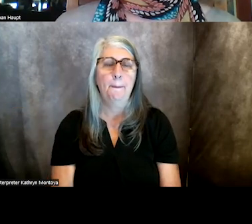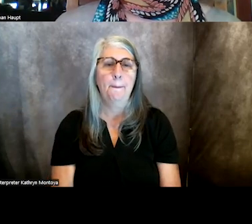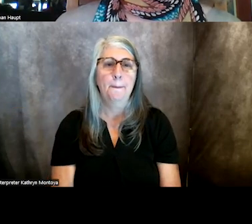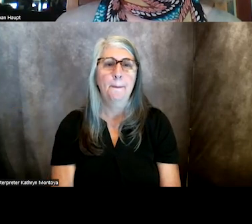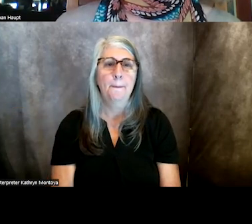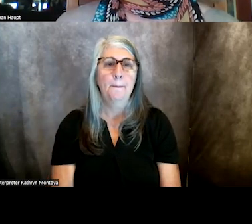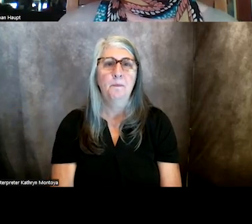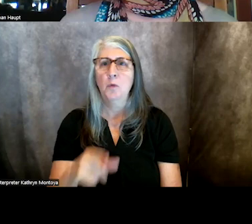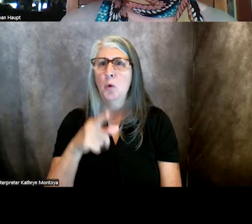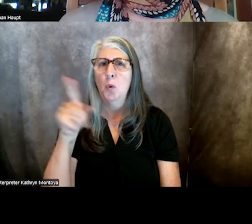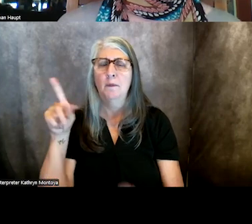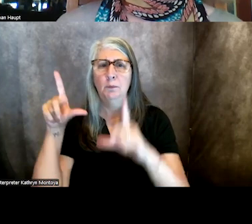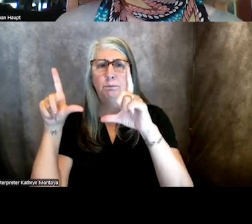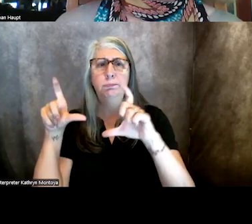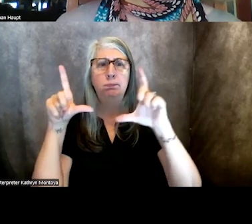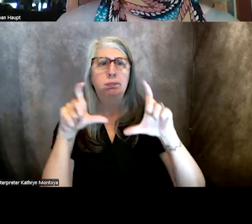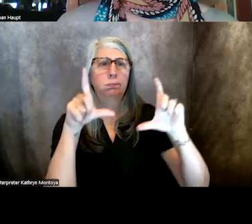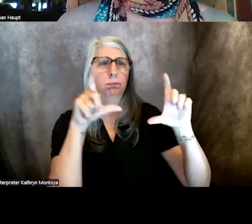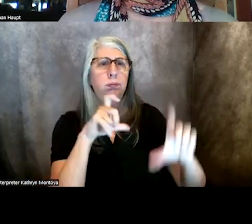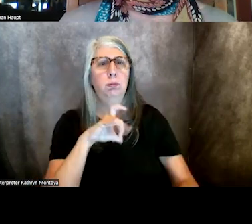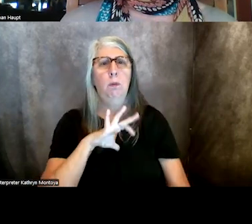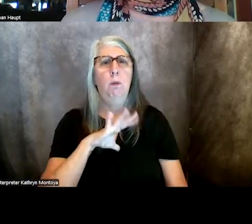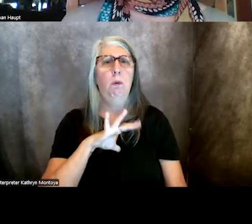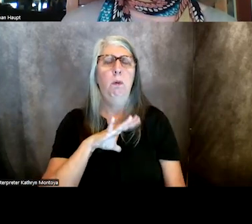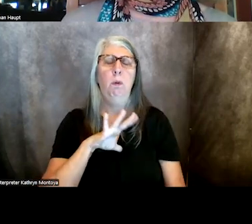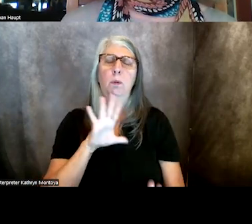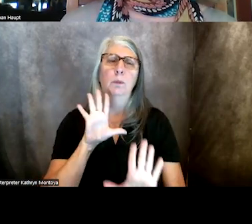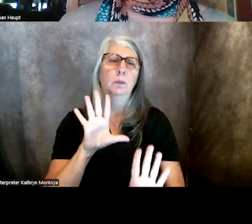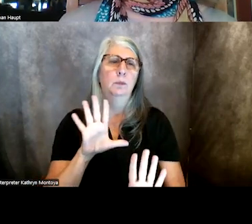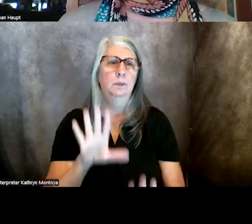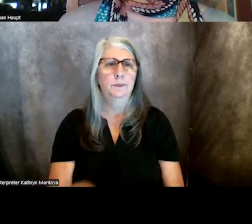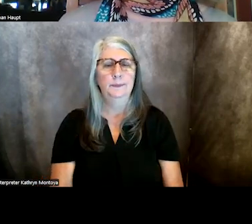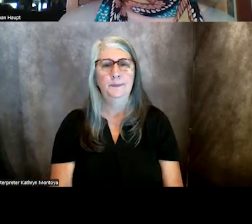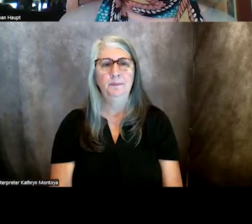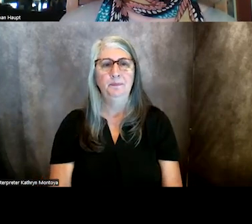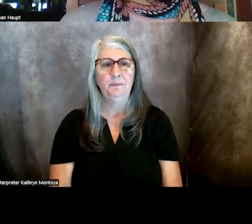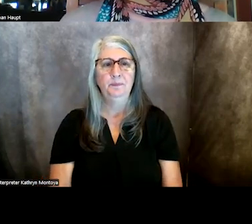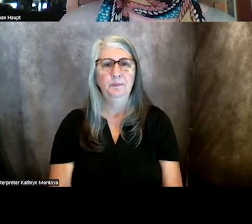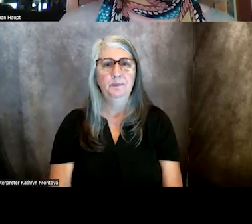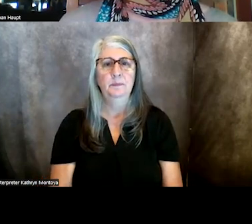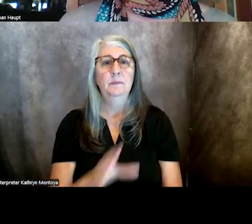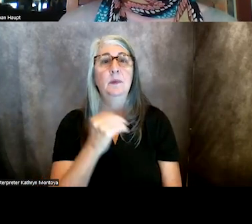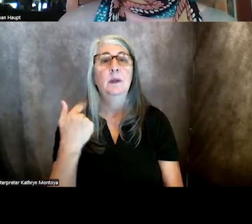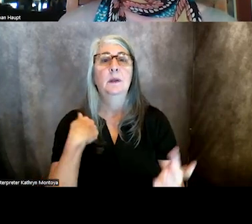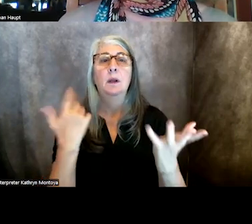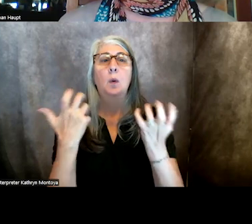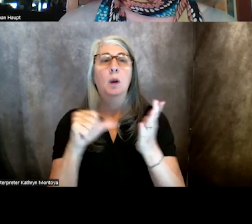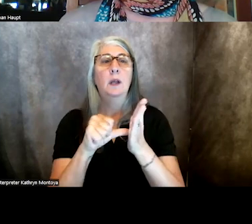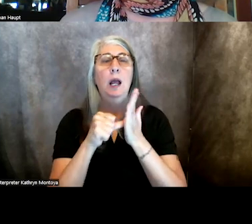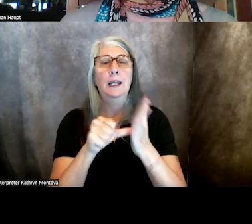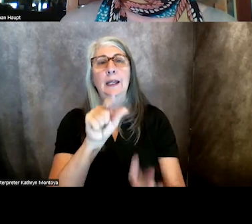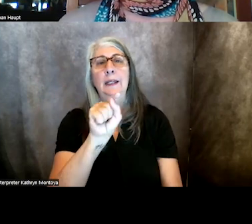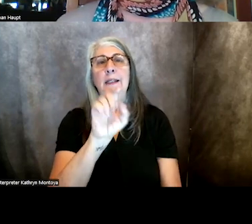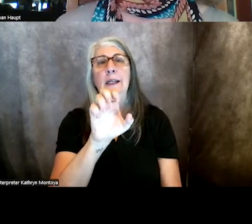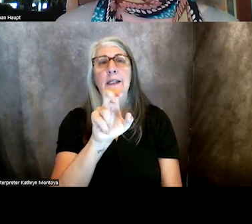Whoever takes those images does such a nice job. Wanted to highlight in Teen Vogue that there